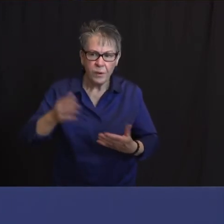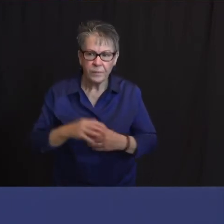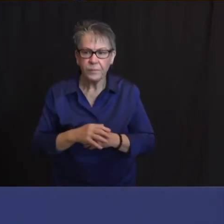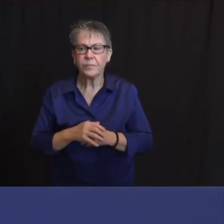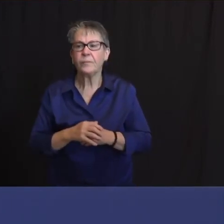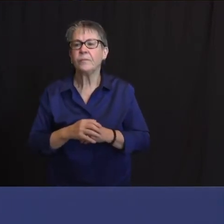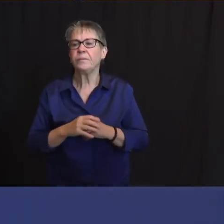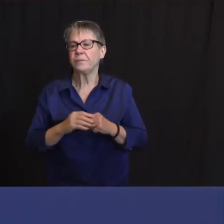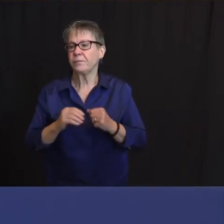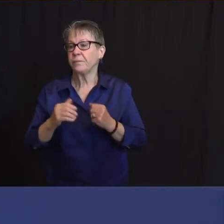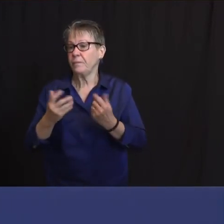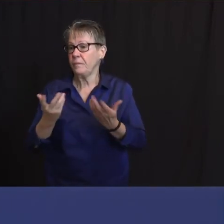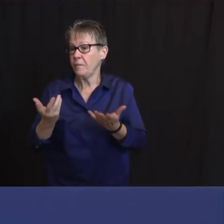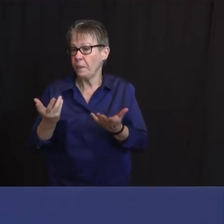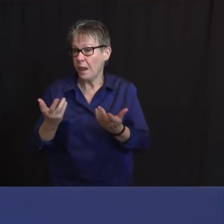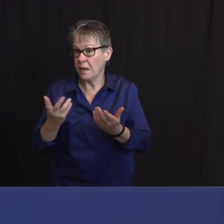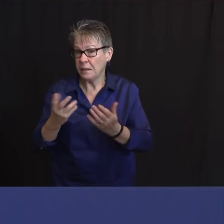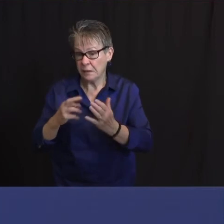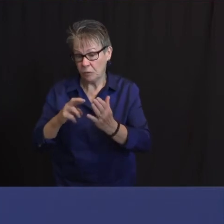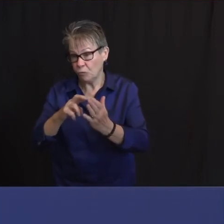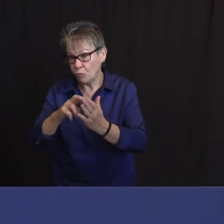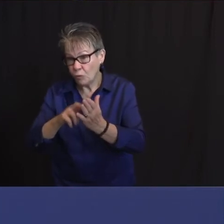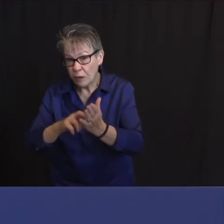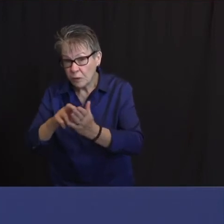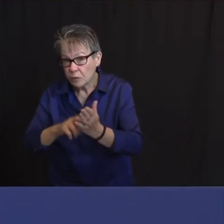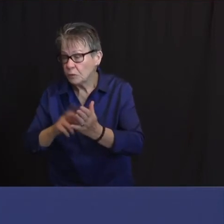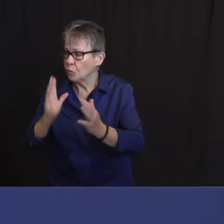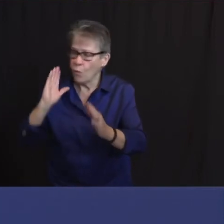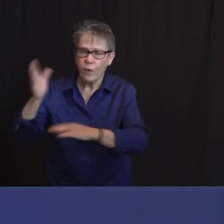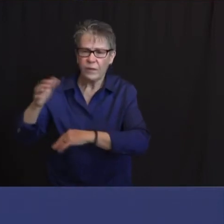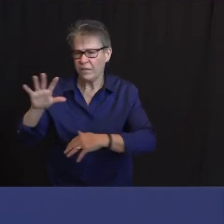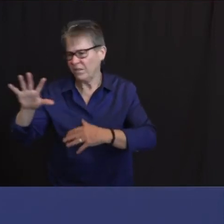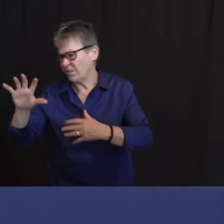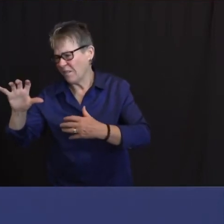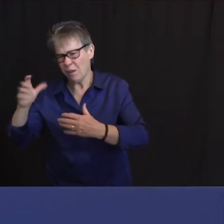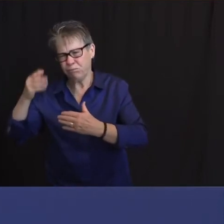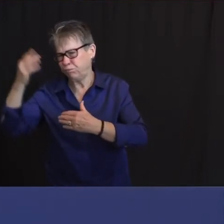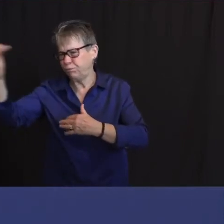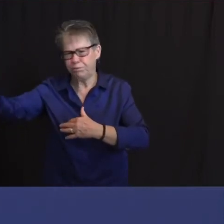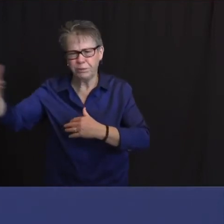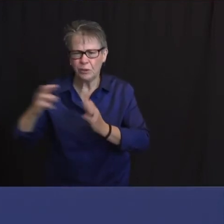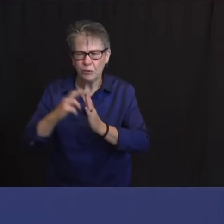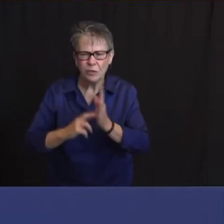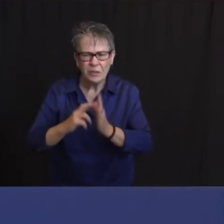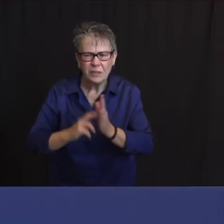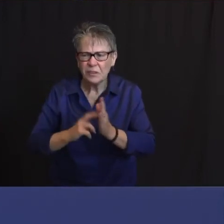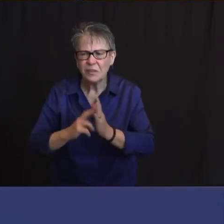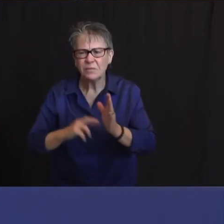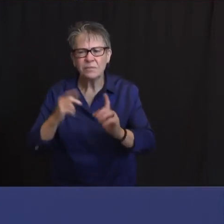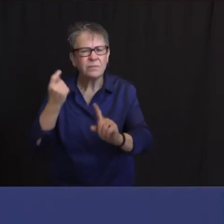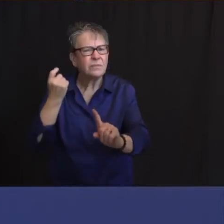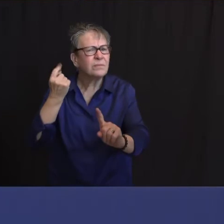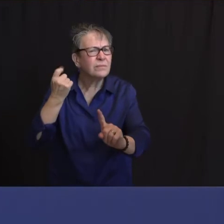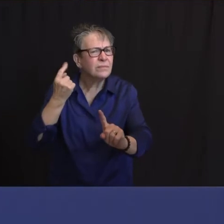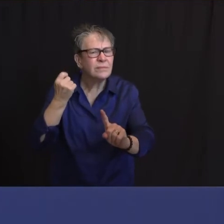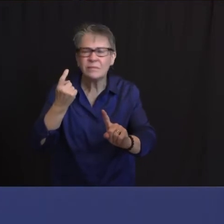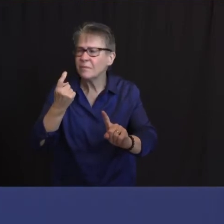the schedule number, but we can come back and let you know that. There's not a lot of open slots here at the moment, so folks have to realize that we continue to